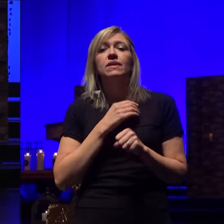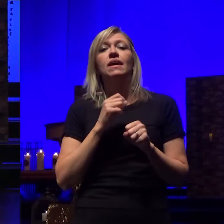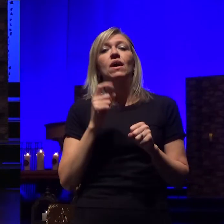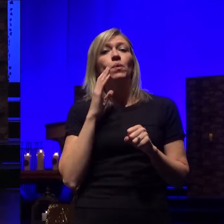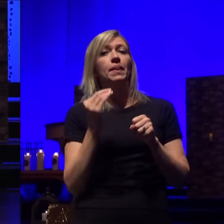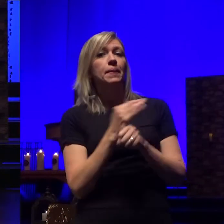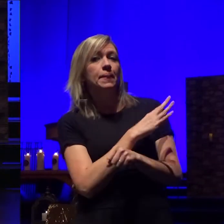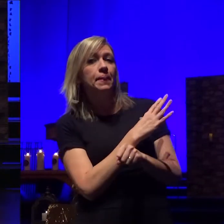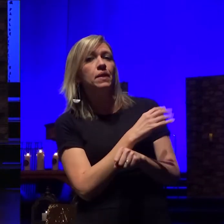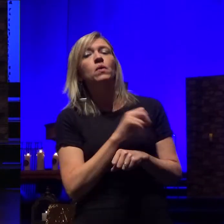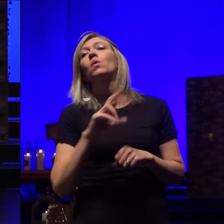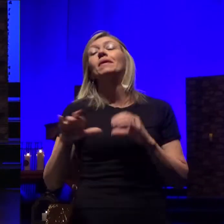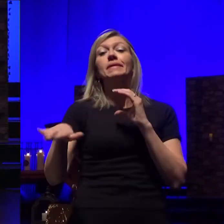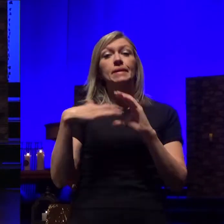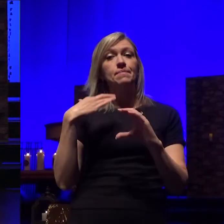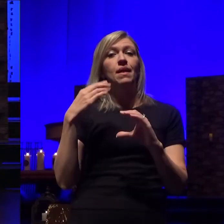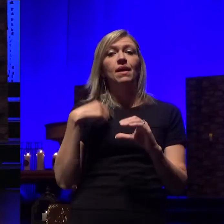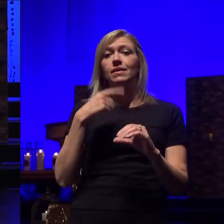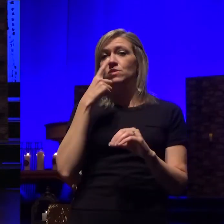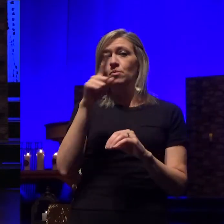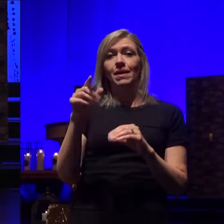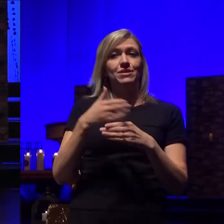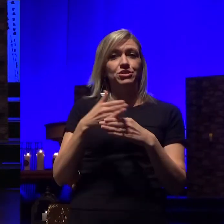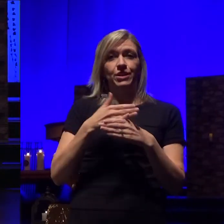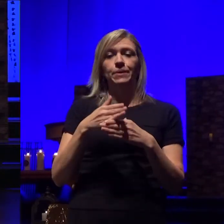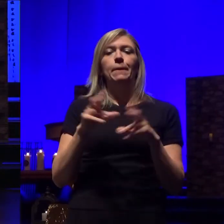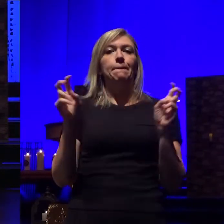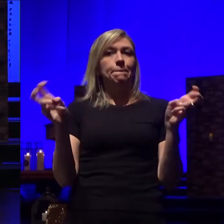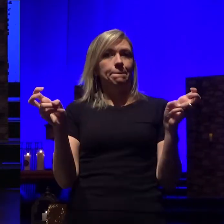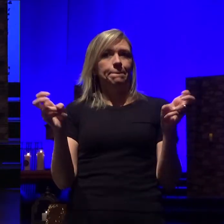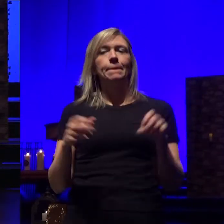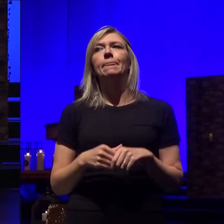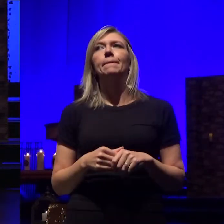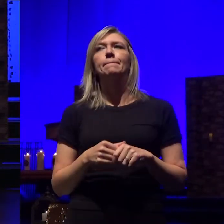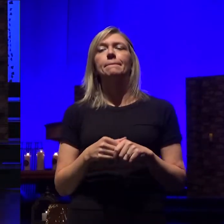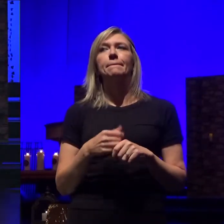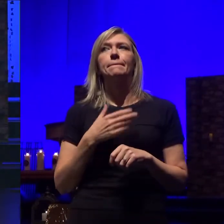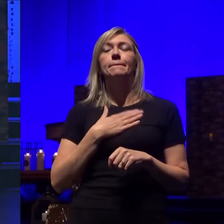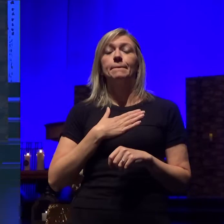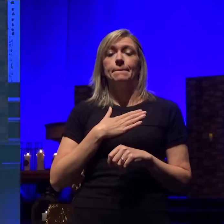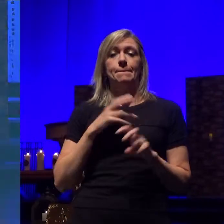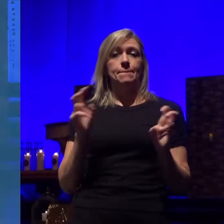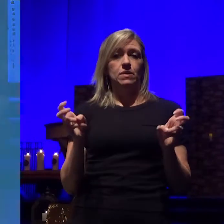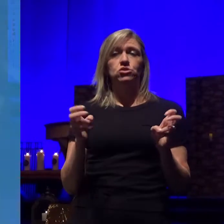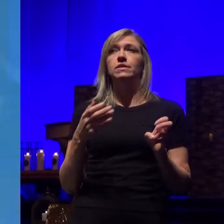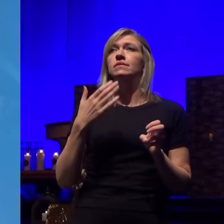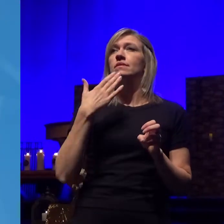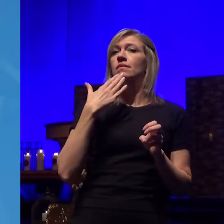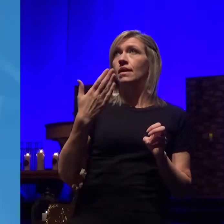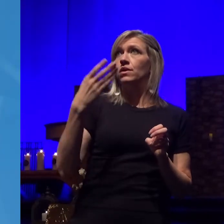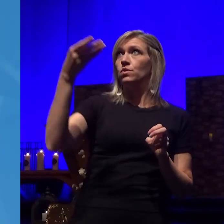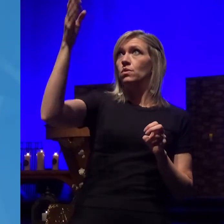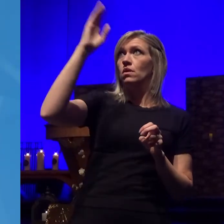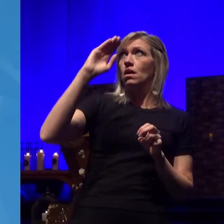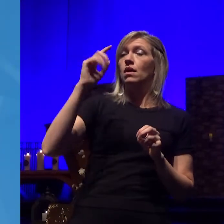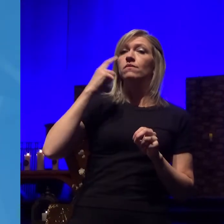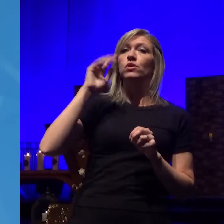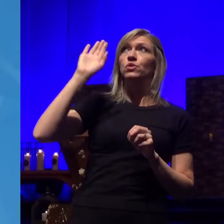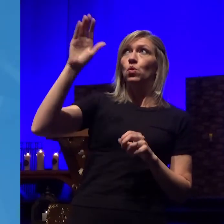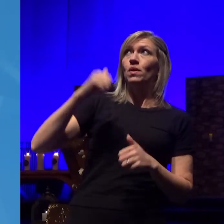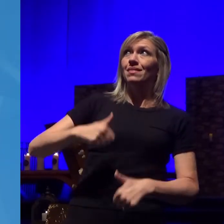email, jreeves@milehighchurch.org. I'll send it to you. And it goes like this. Thank you, God, for your life in